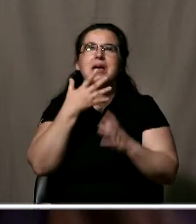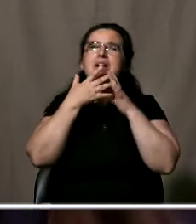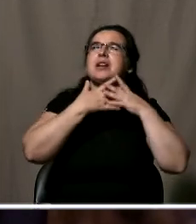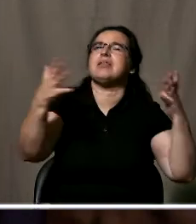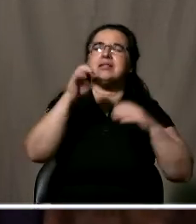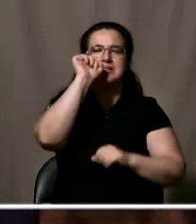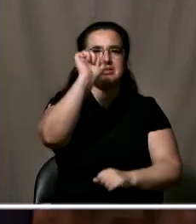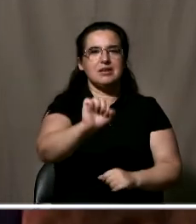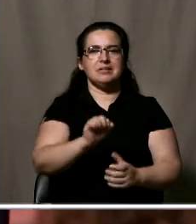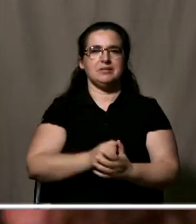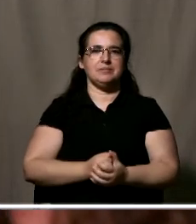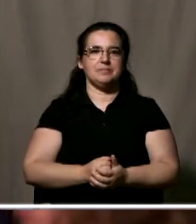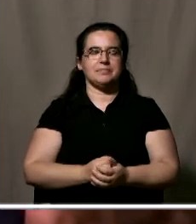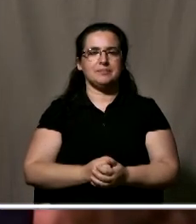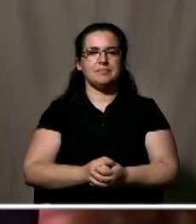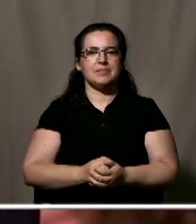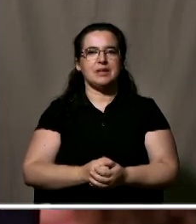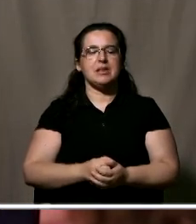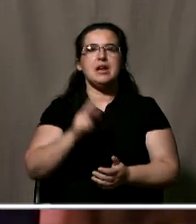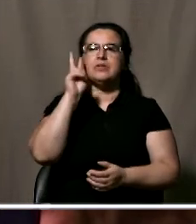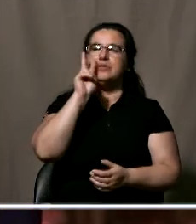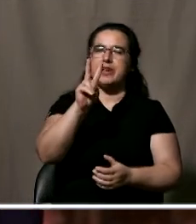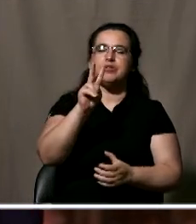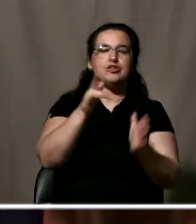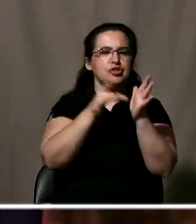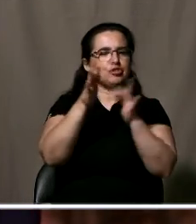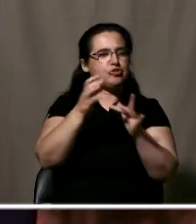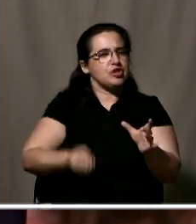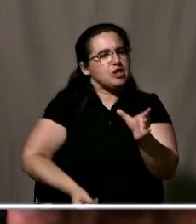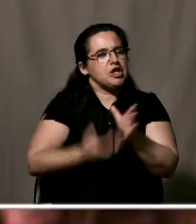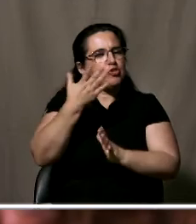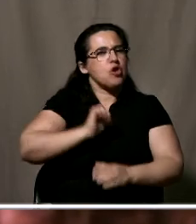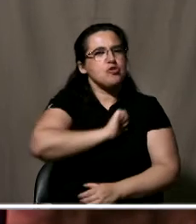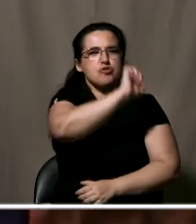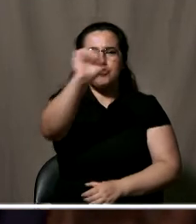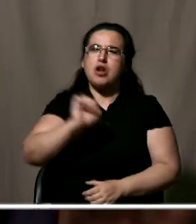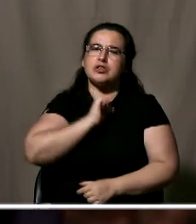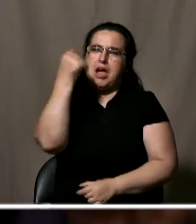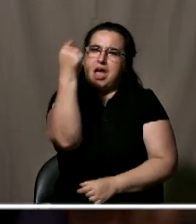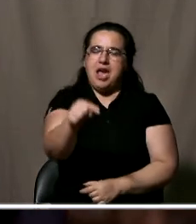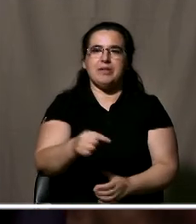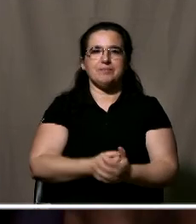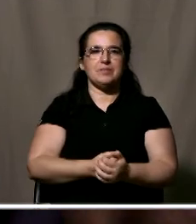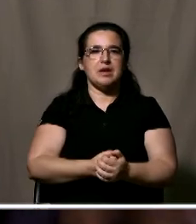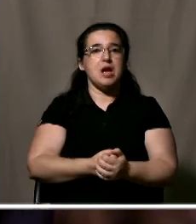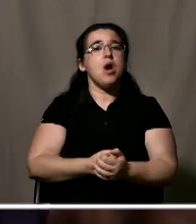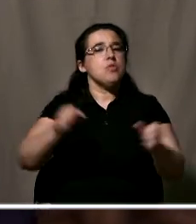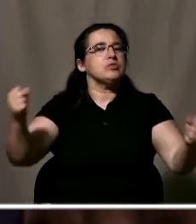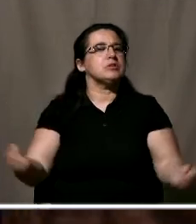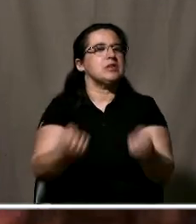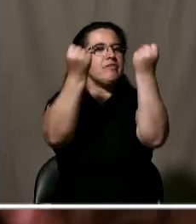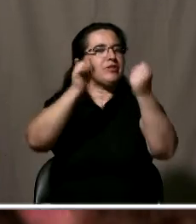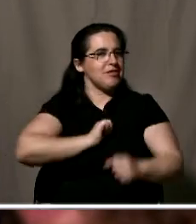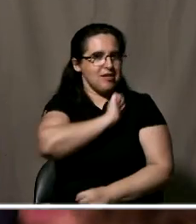grandeza. You see him as your creator. Vê-no como o vosso criador. You see him as your redeemer. Vejam-no como o vosso redentor. You see him as the